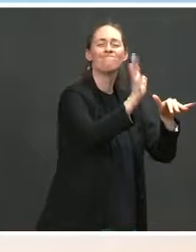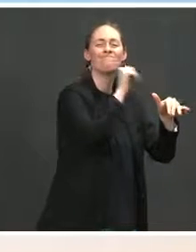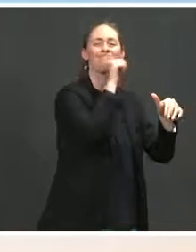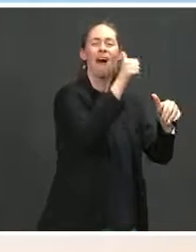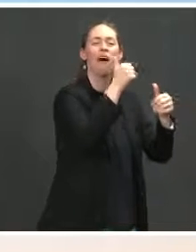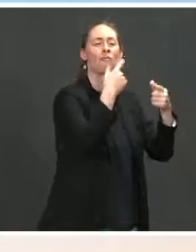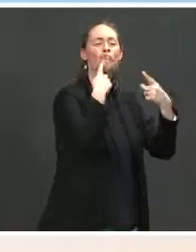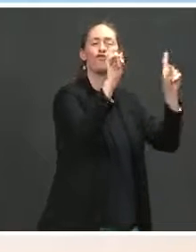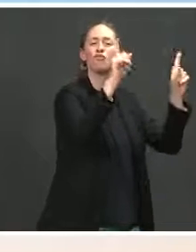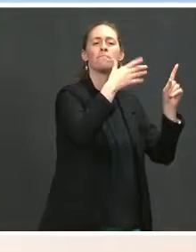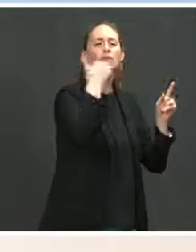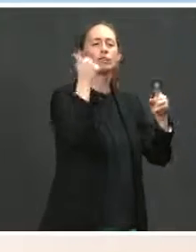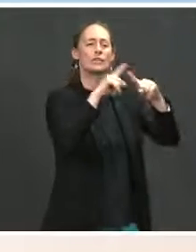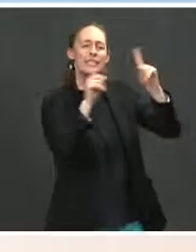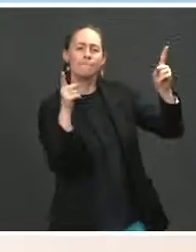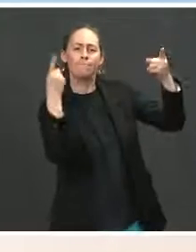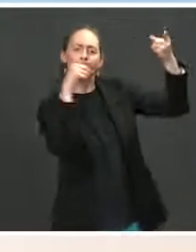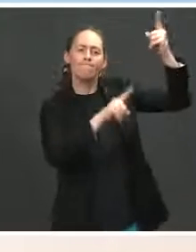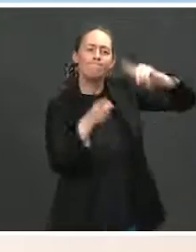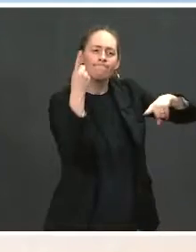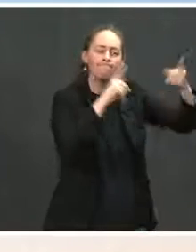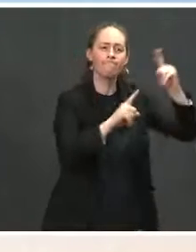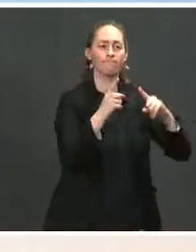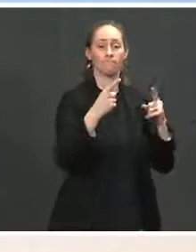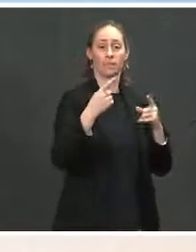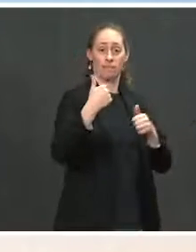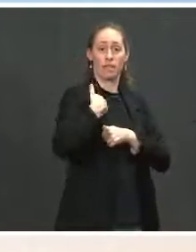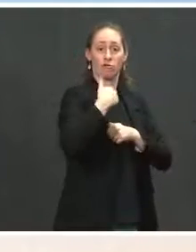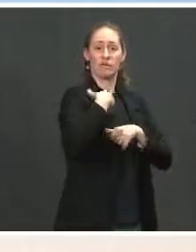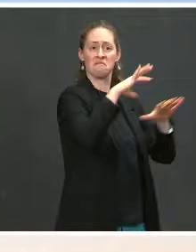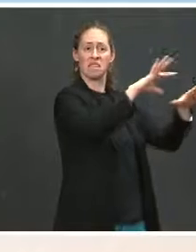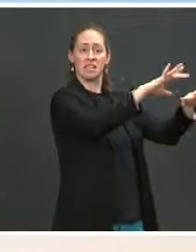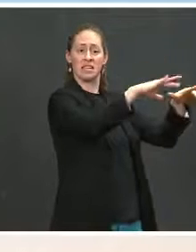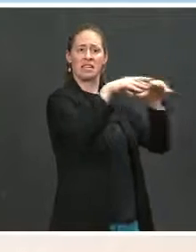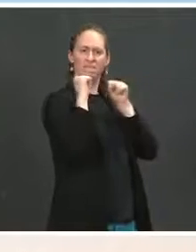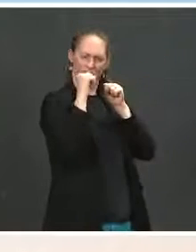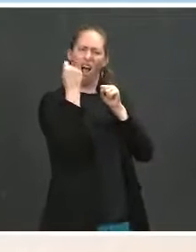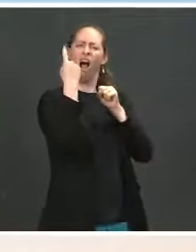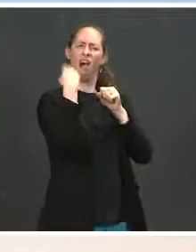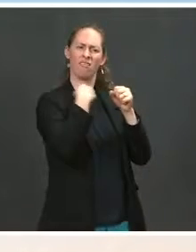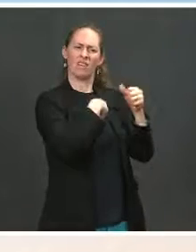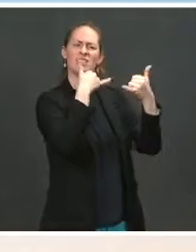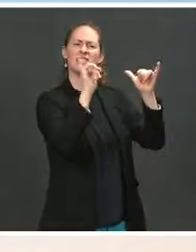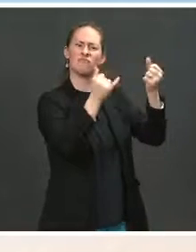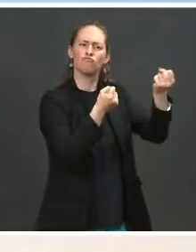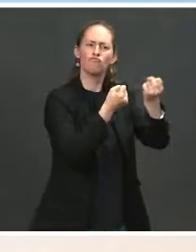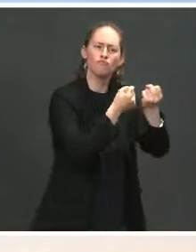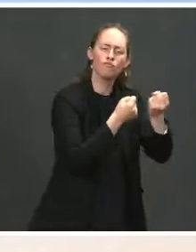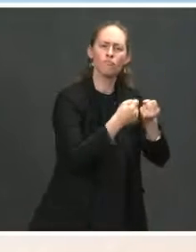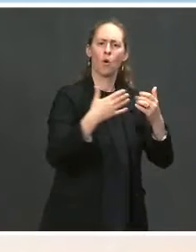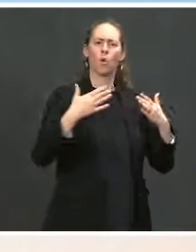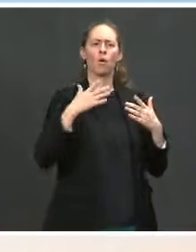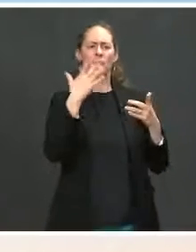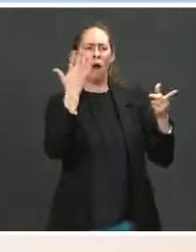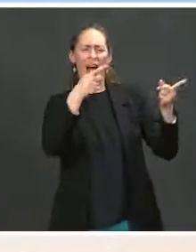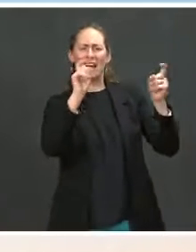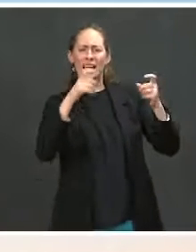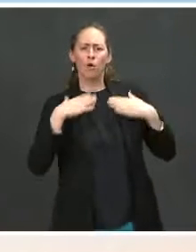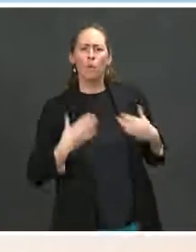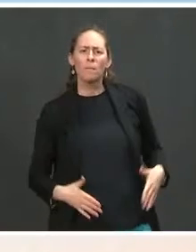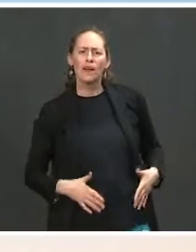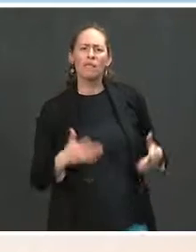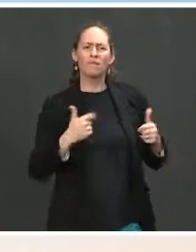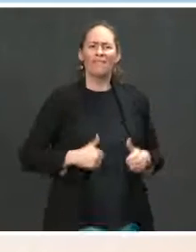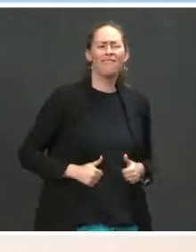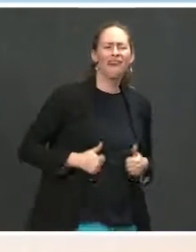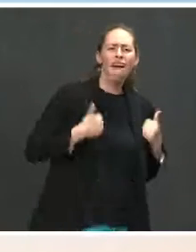withdrawing our troops, we will continue to support diplomatic and humanitarian work. We will ask other countries to step up,